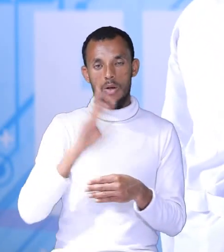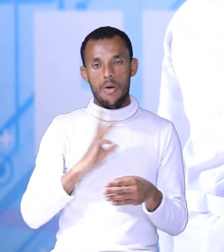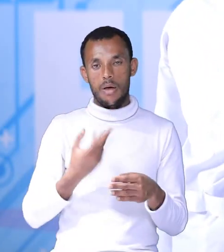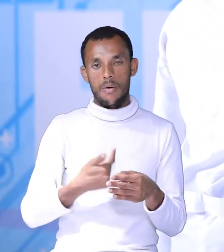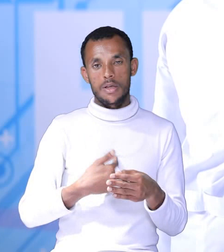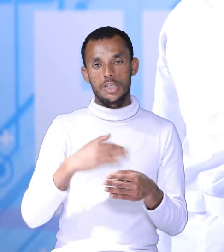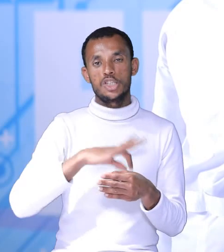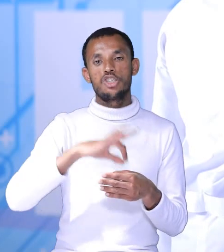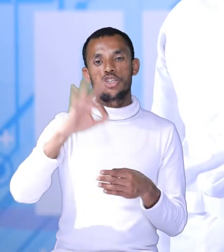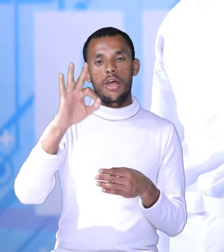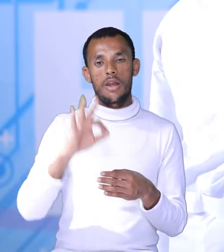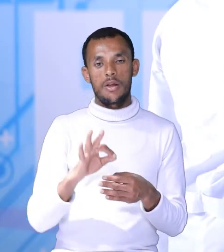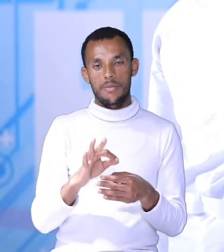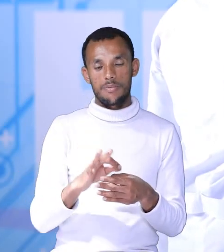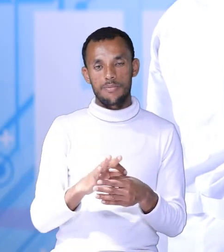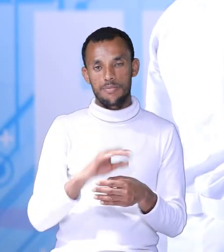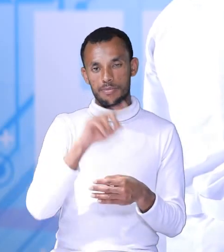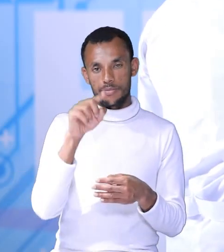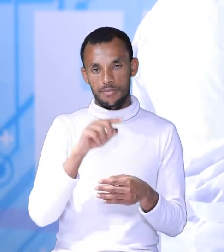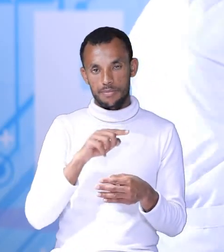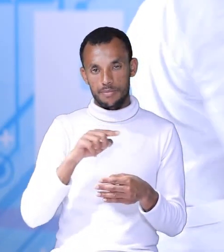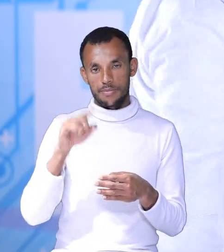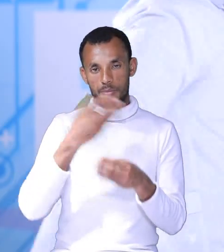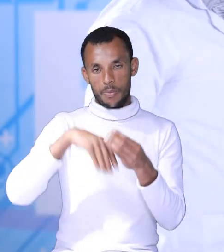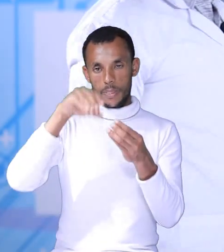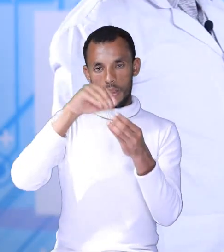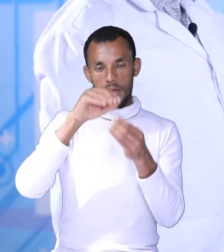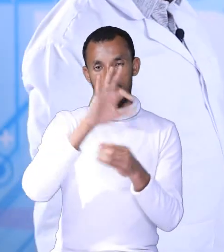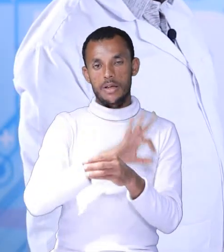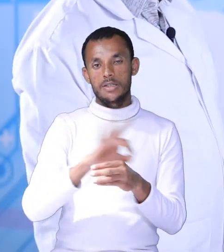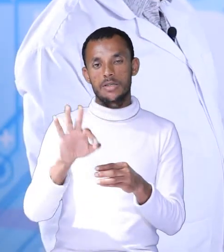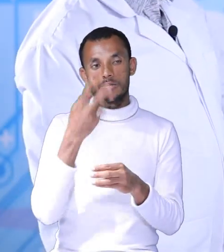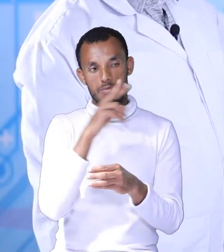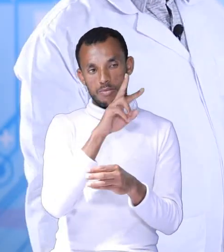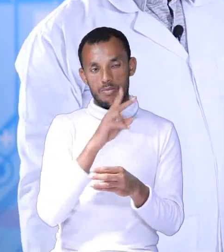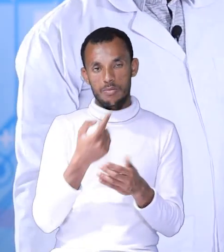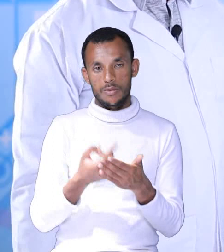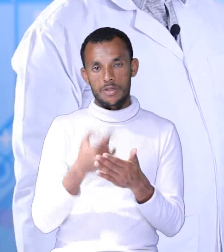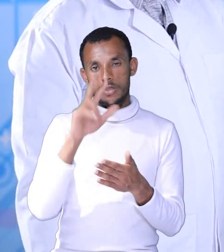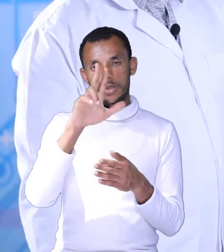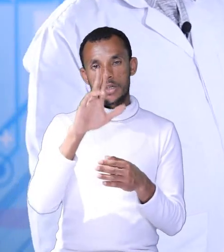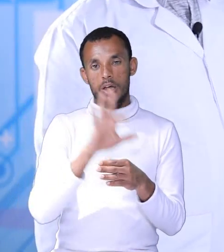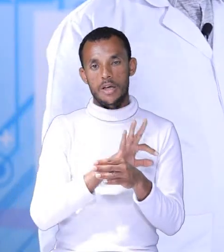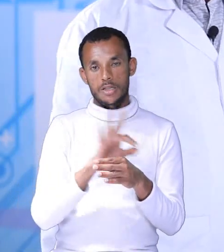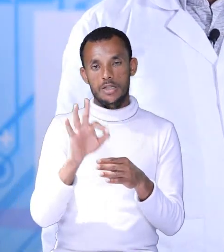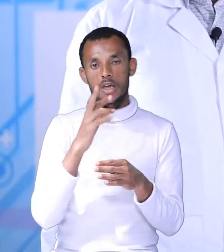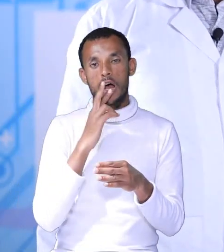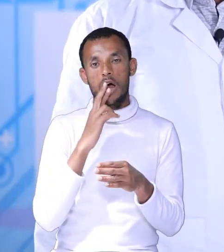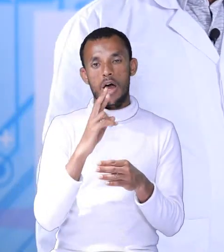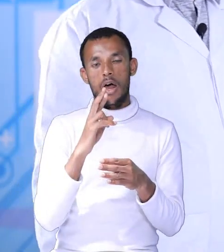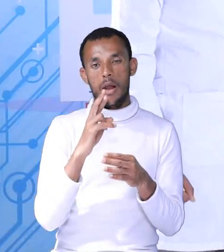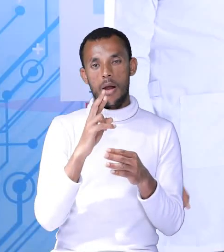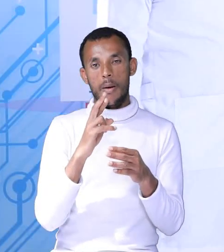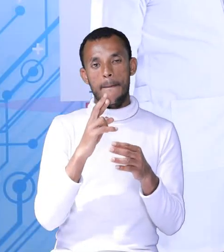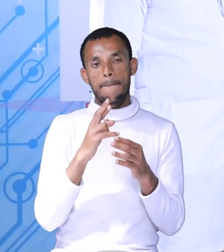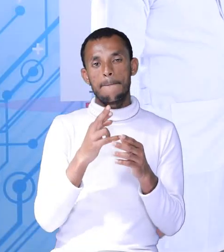here z axis, additional axis. We have this one. So these three axes are mutually